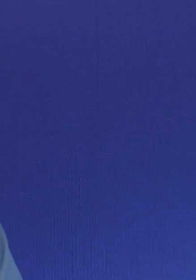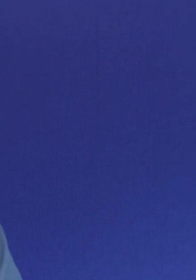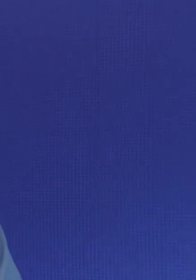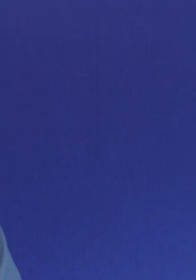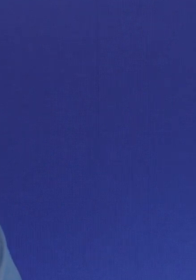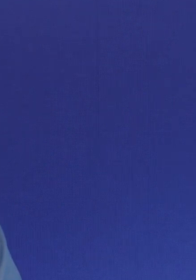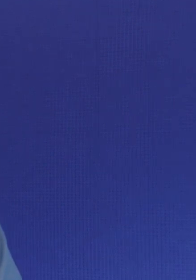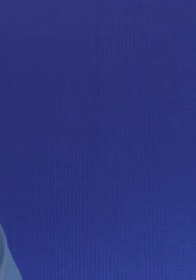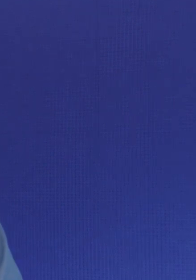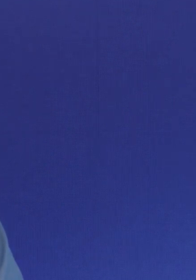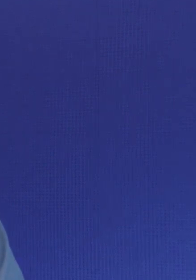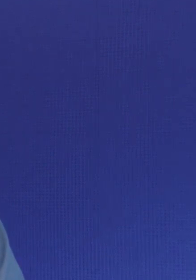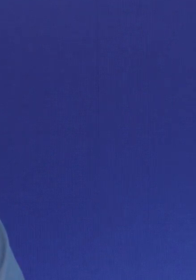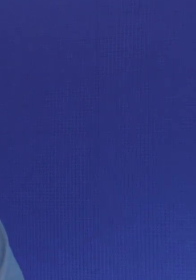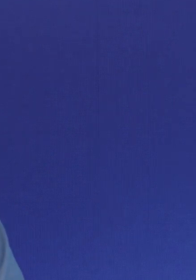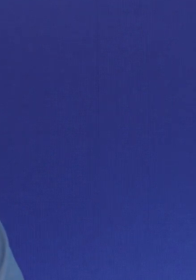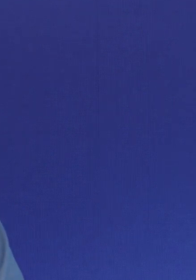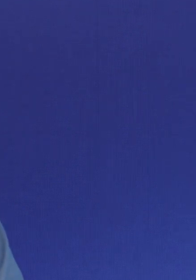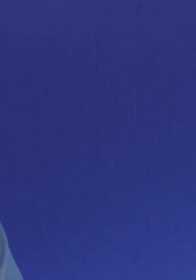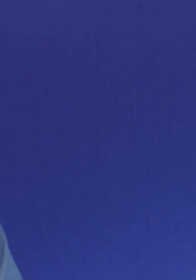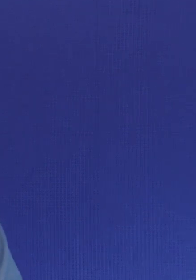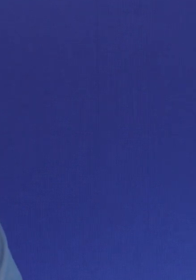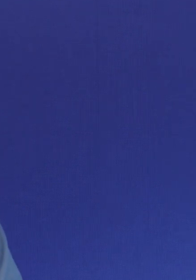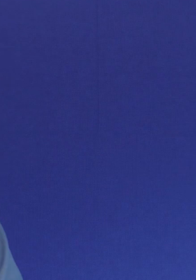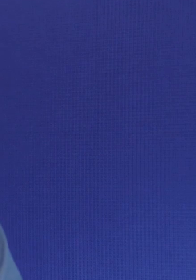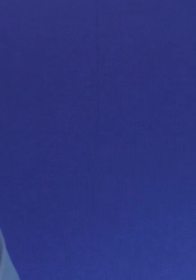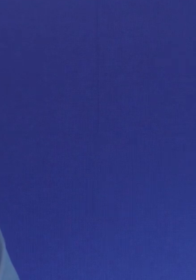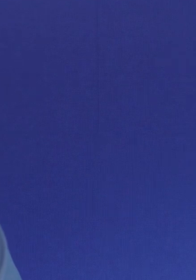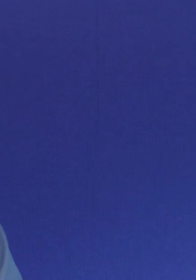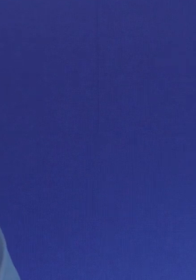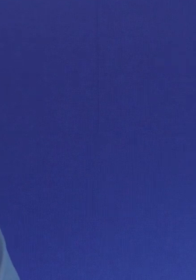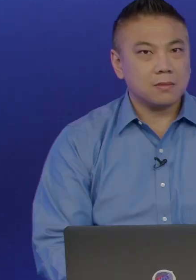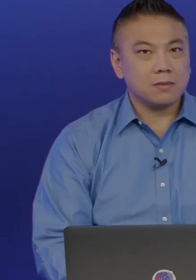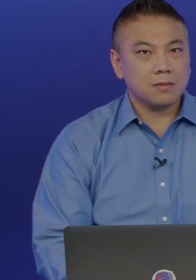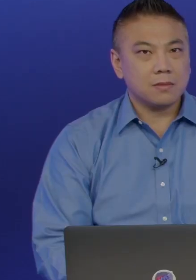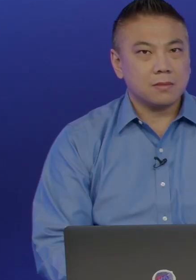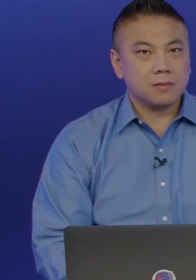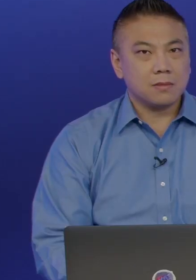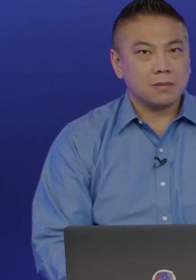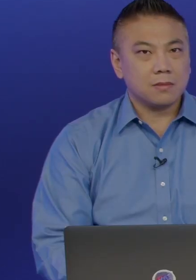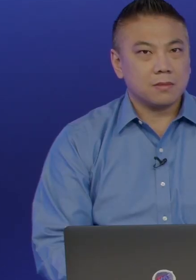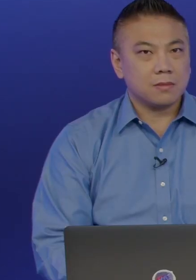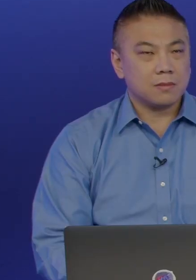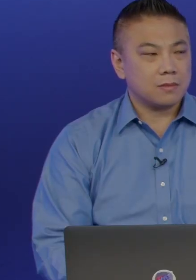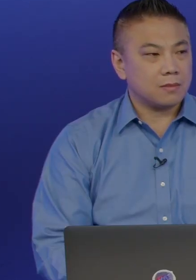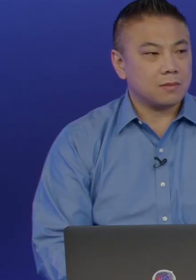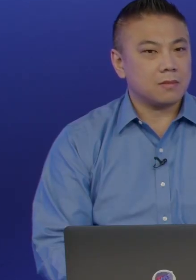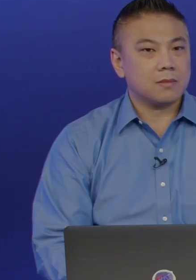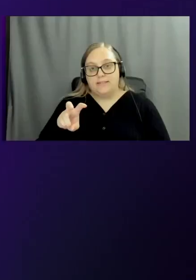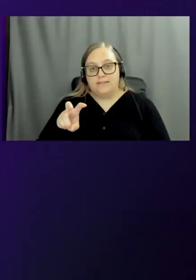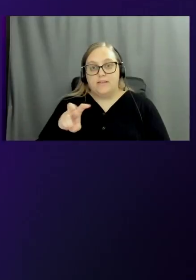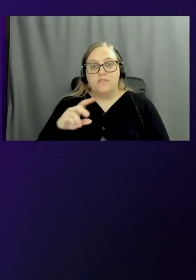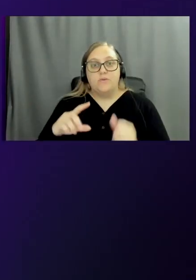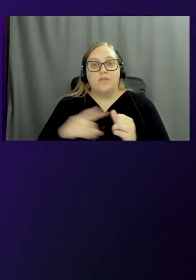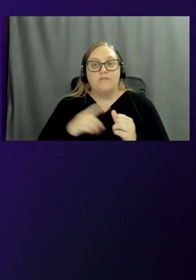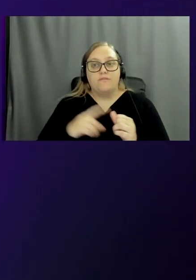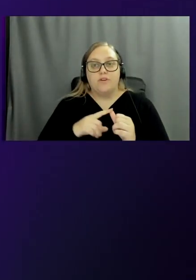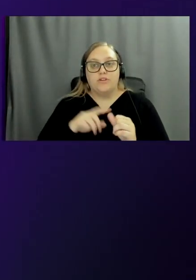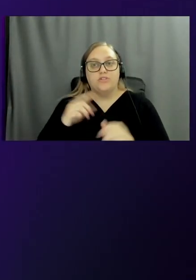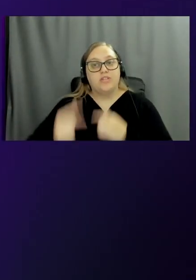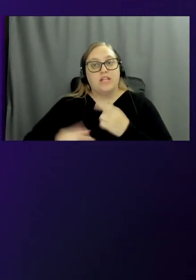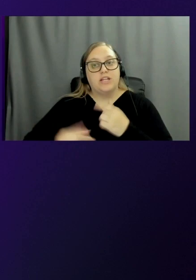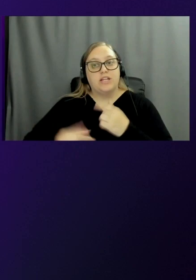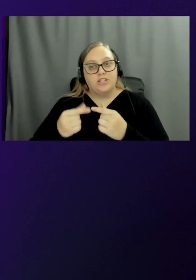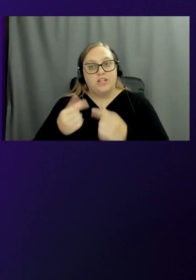our customers are responding to that. So I'll walk through a little bit of a generational journey. So with the first generation of Graviton